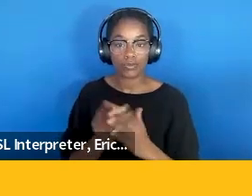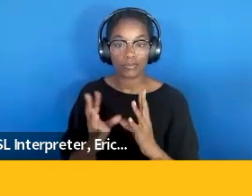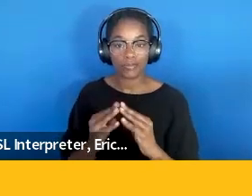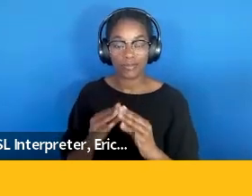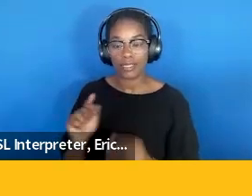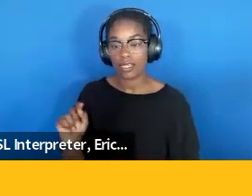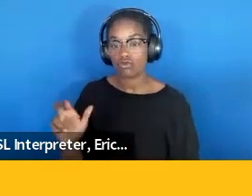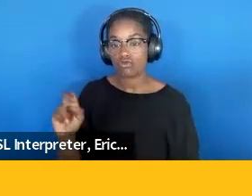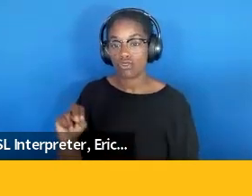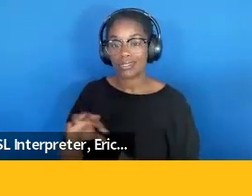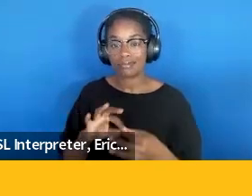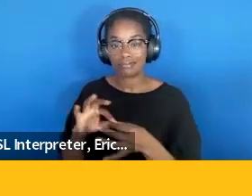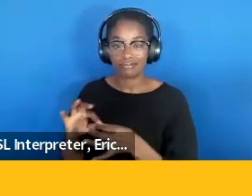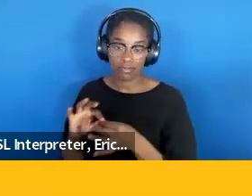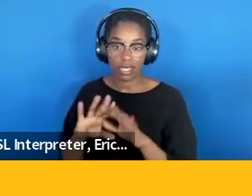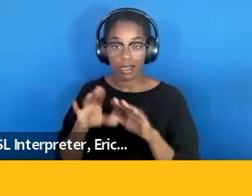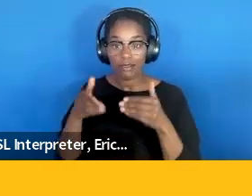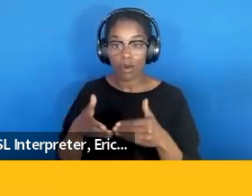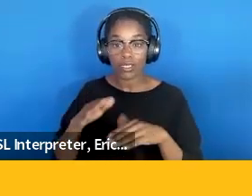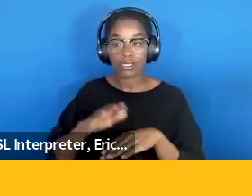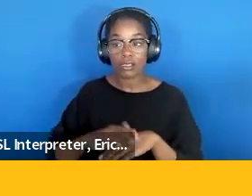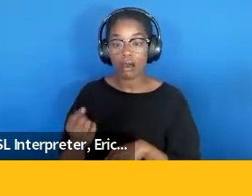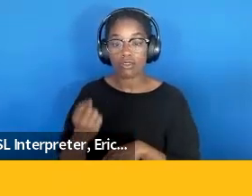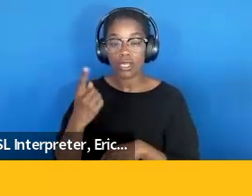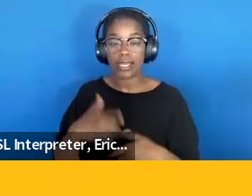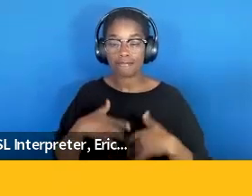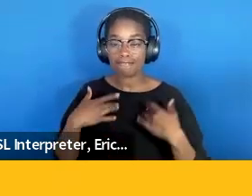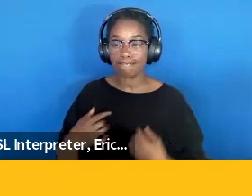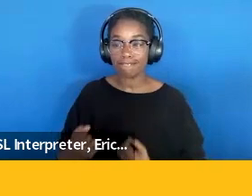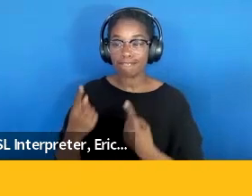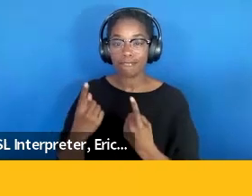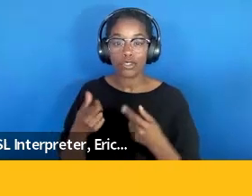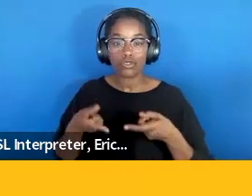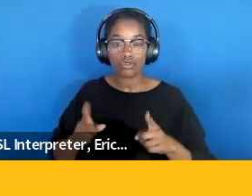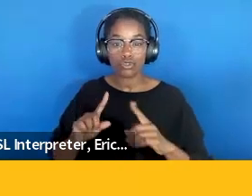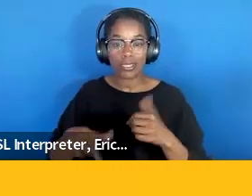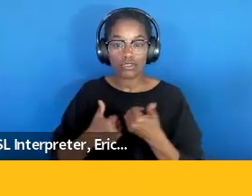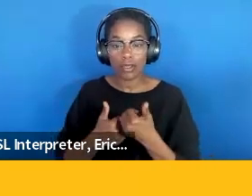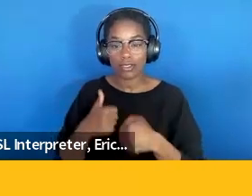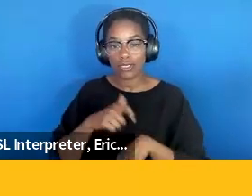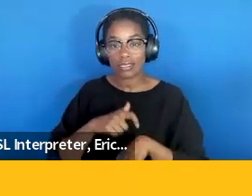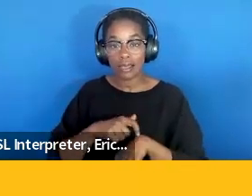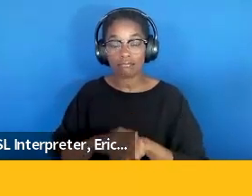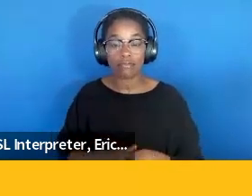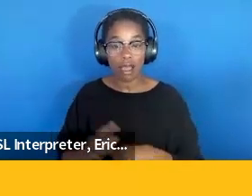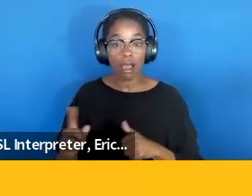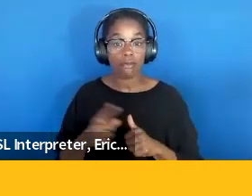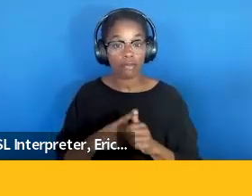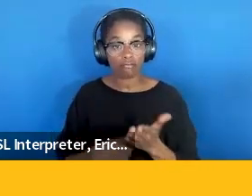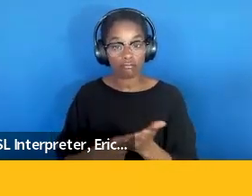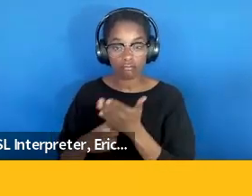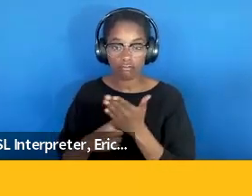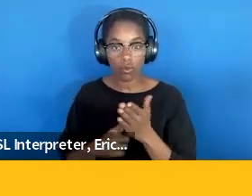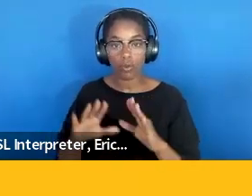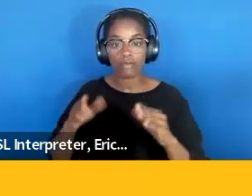begins with a focus on building understanding and compassion in these challenging times. Our first discussion will focus on dialoguing